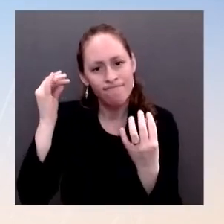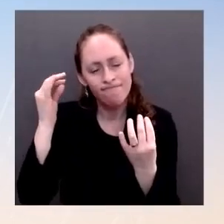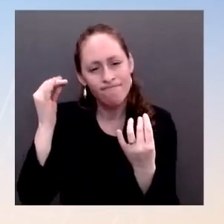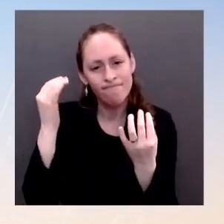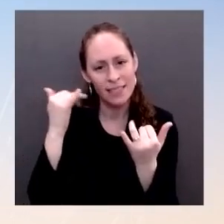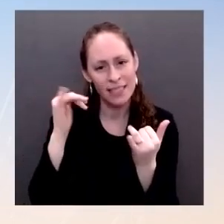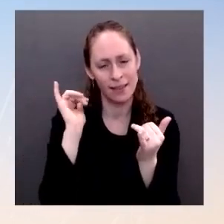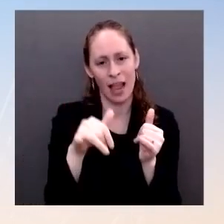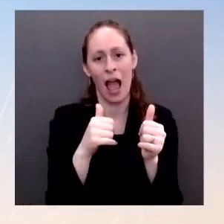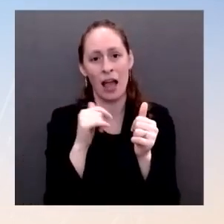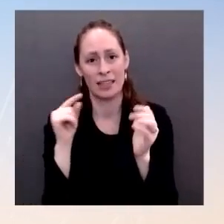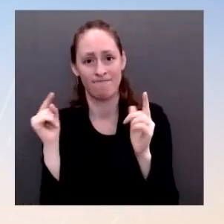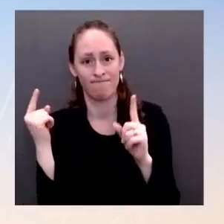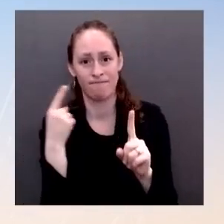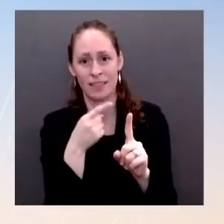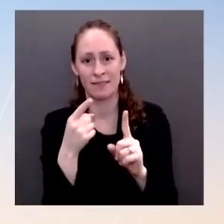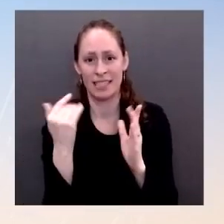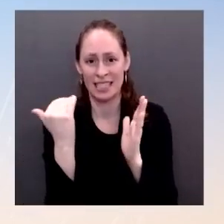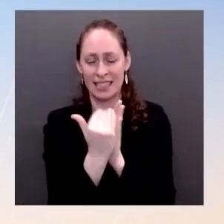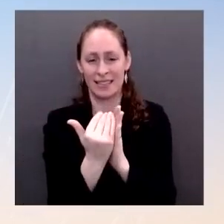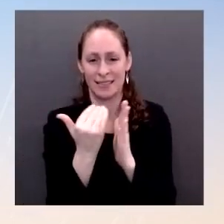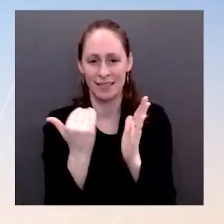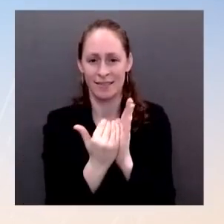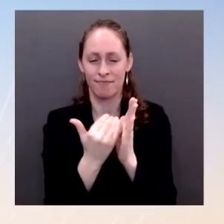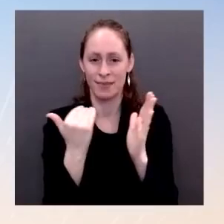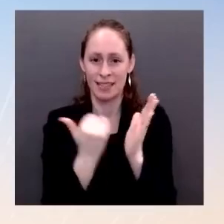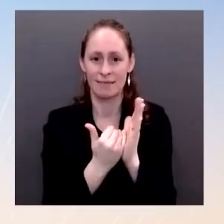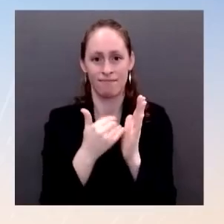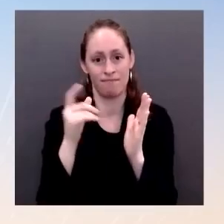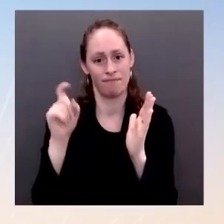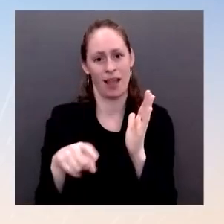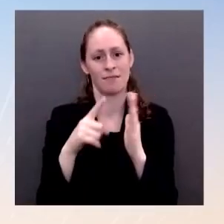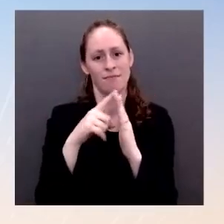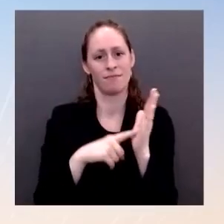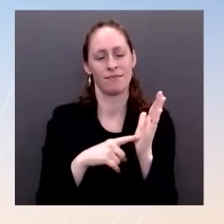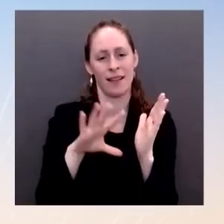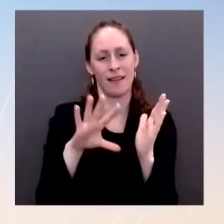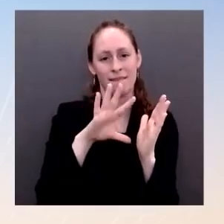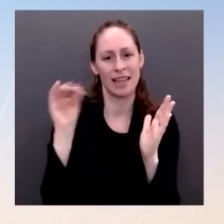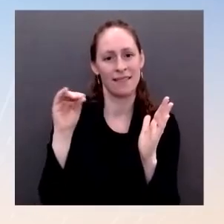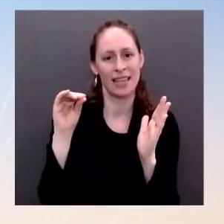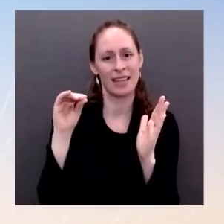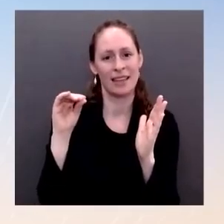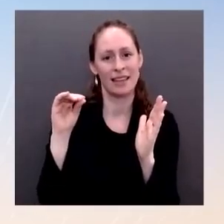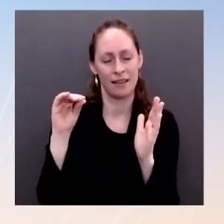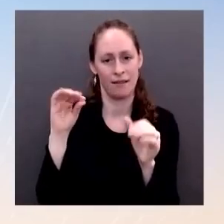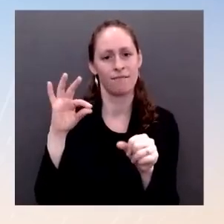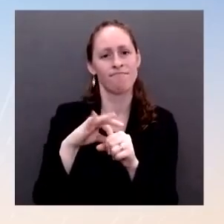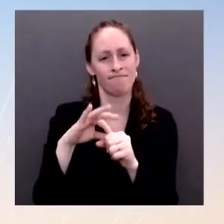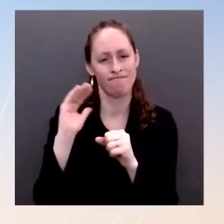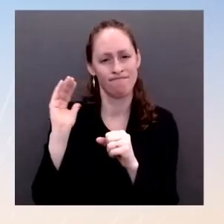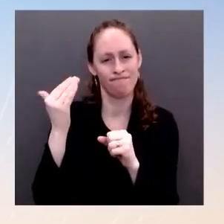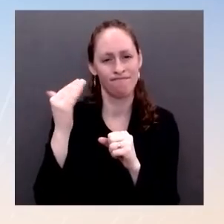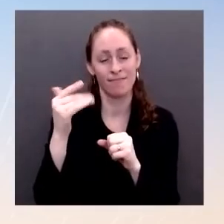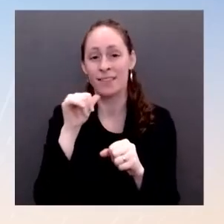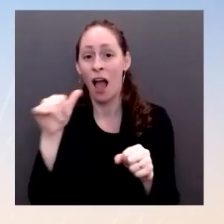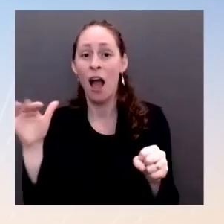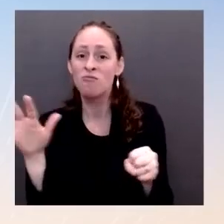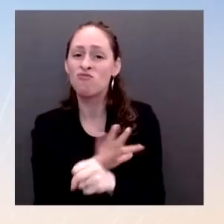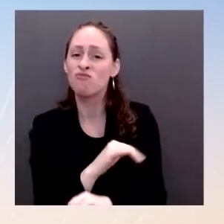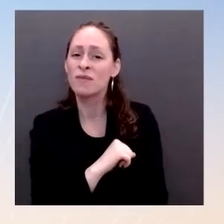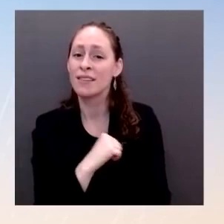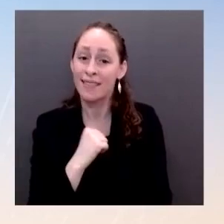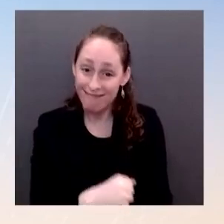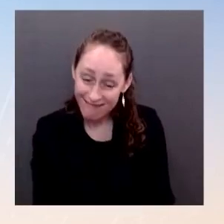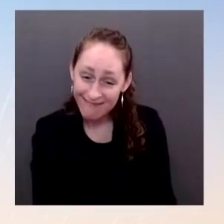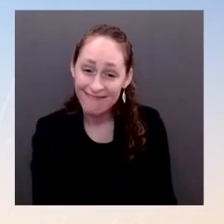Hill before, but are there 10 Republicans who are supporting? We'd be happy to. We don't actually. It's kind of a mystery. I remember when Ivanka Trump was up there talking about. Well, paid